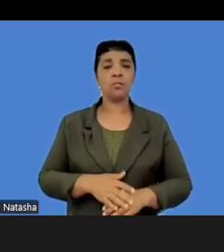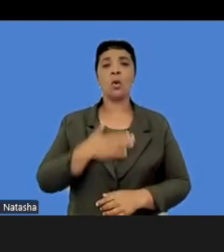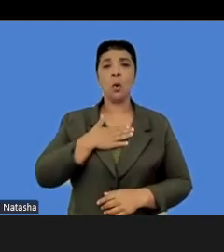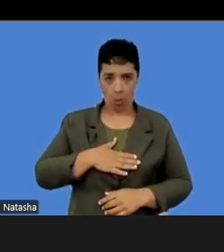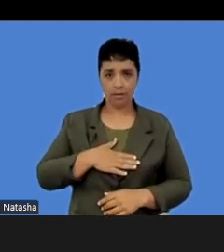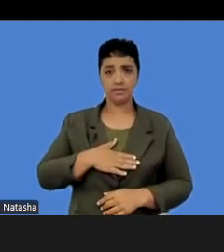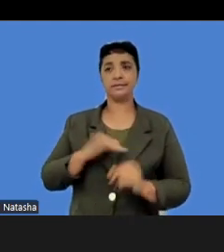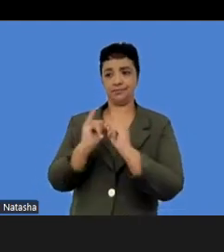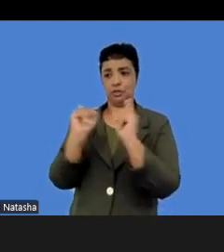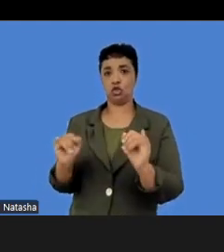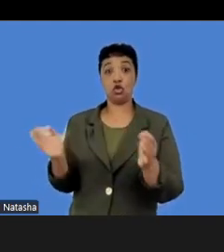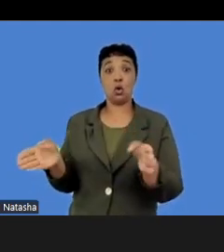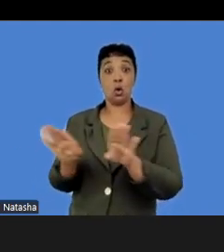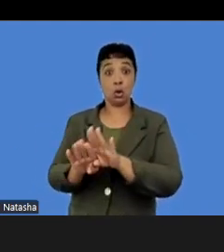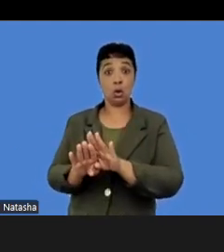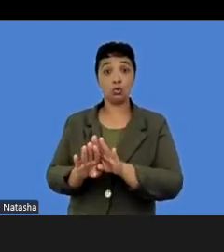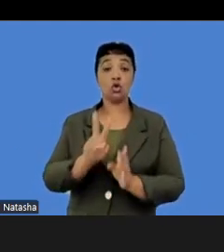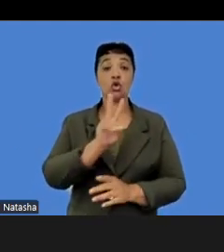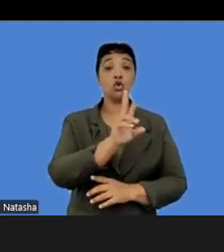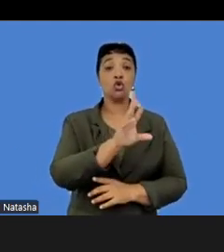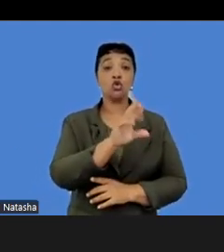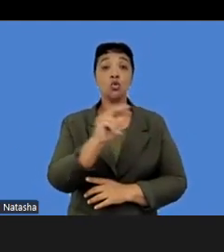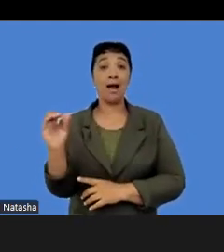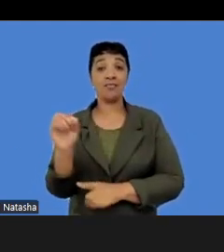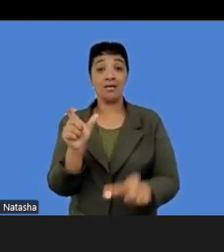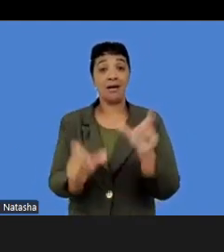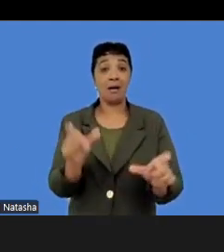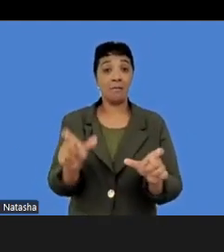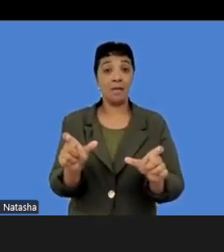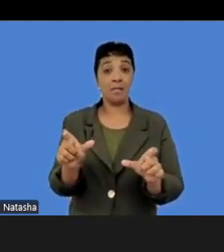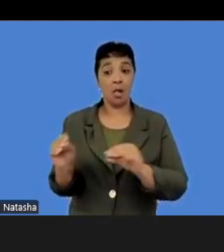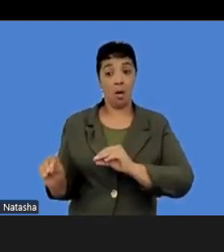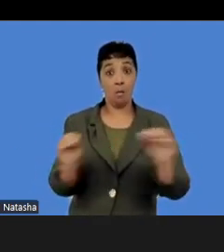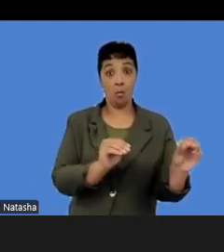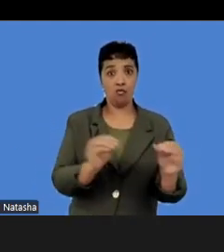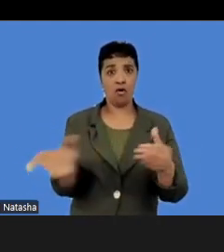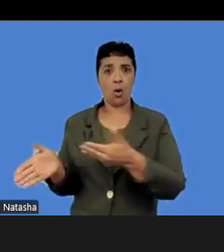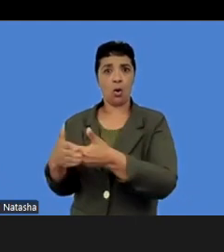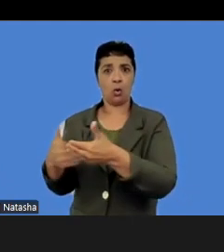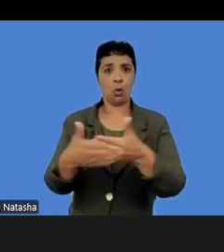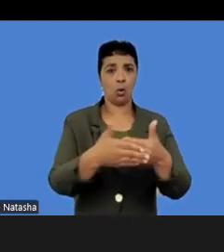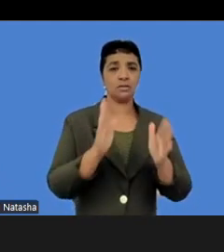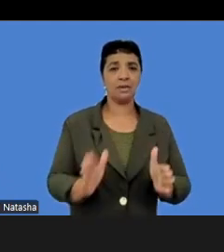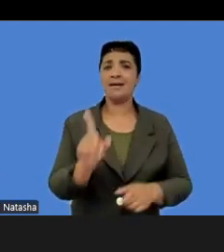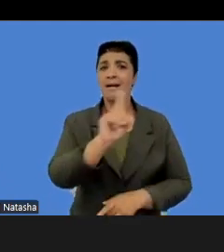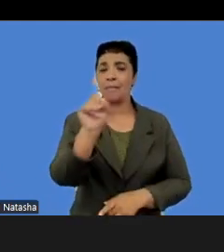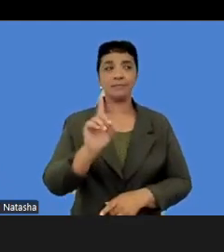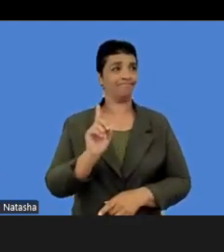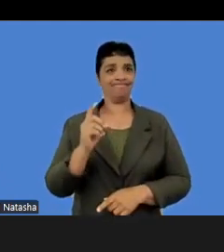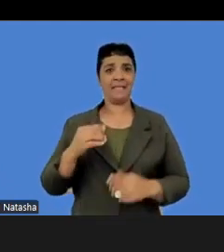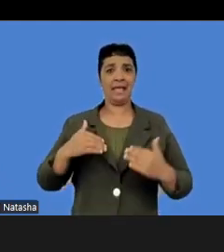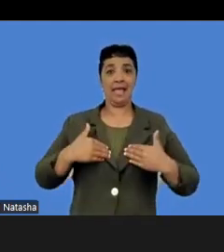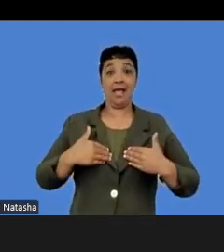deinstitutionalize by 200 beds a year. But what the MEC for Health decided was, when